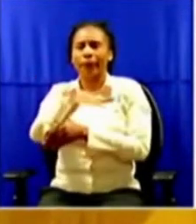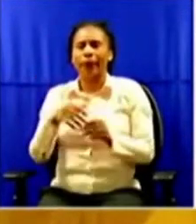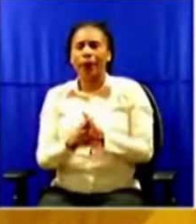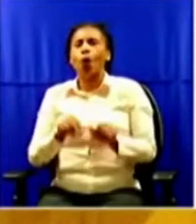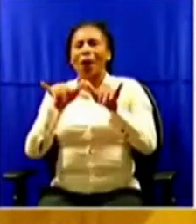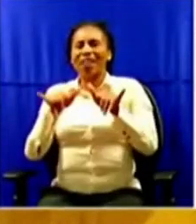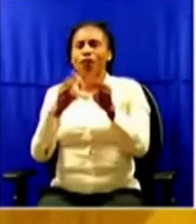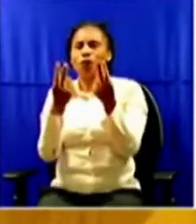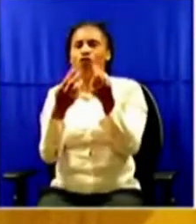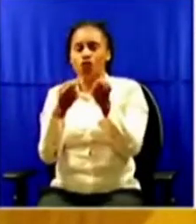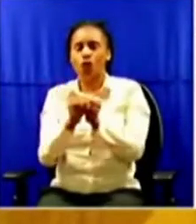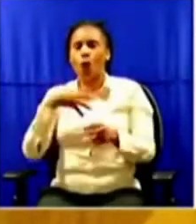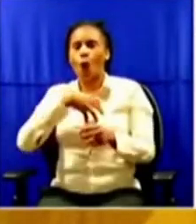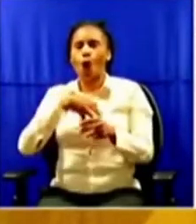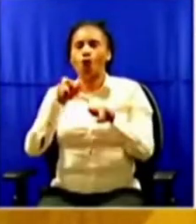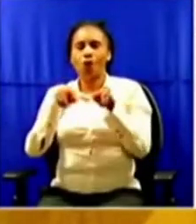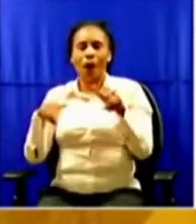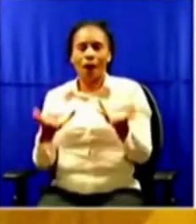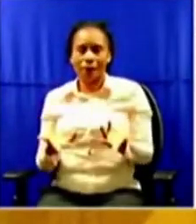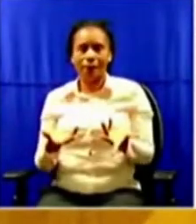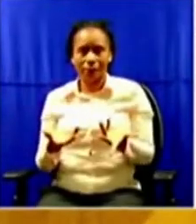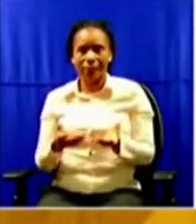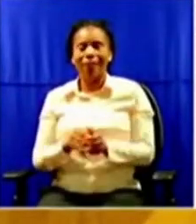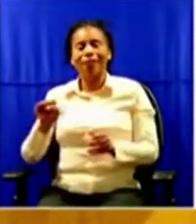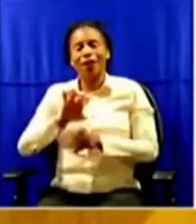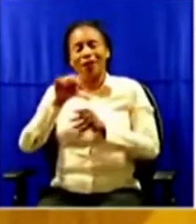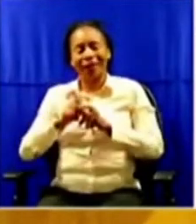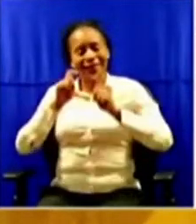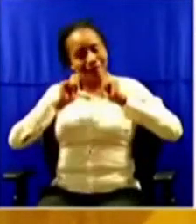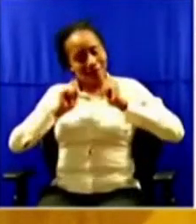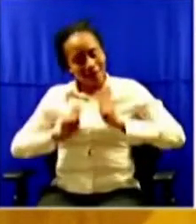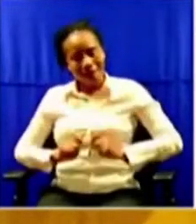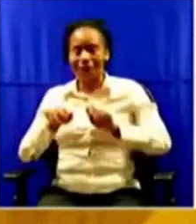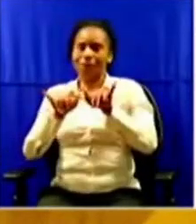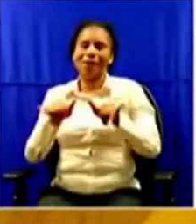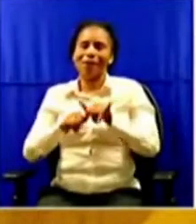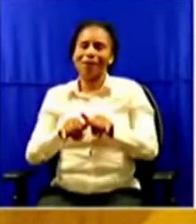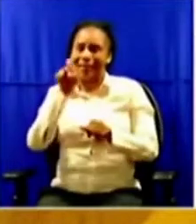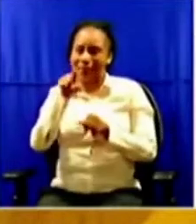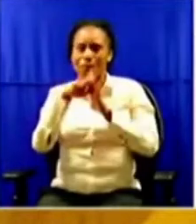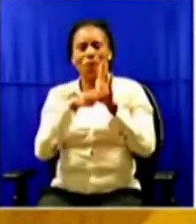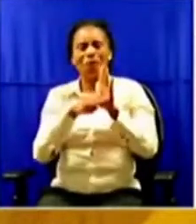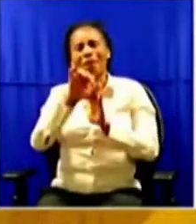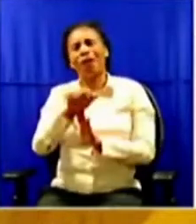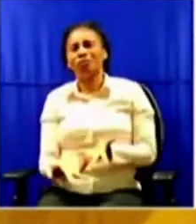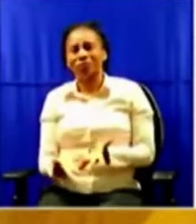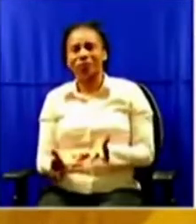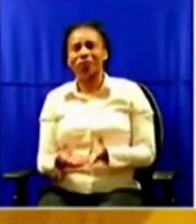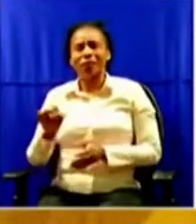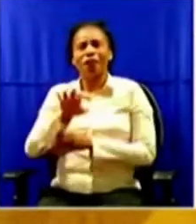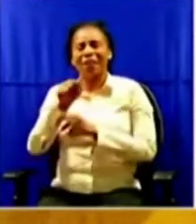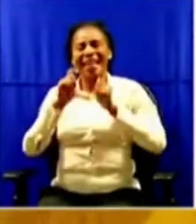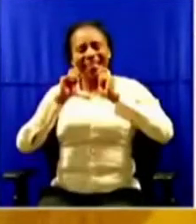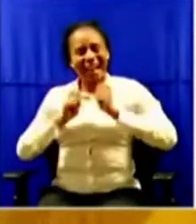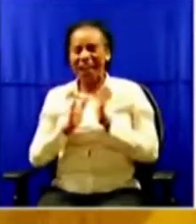coming. South Africa is tired of waiting for this reform program. And South Africans are tired of being spoken to as